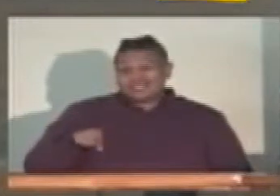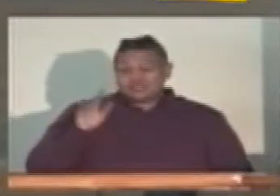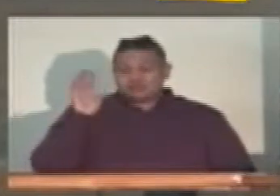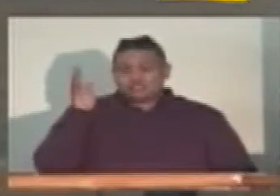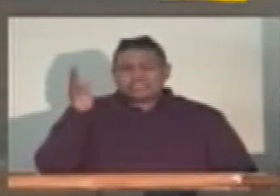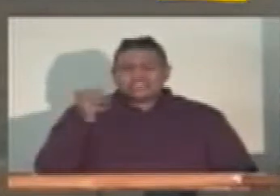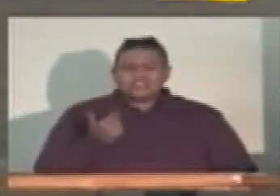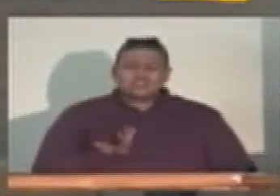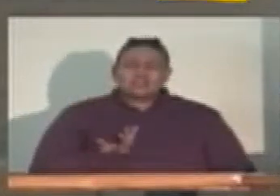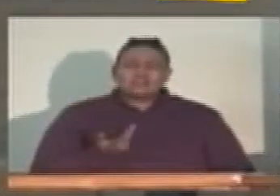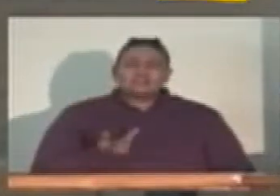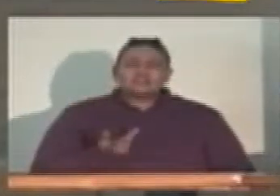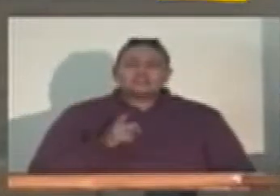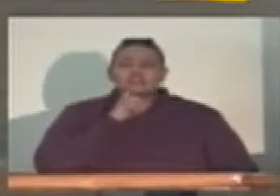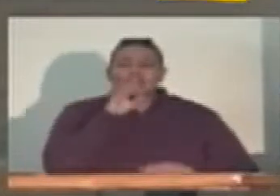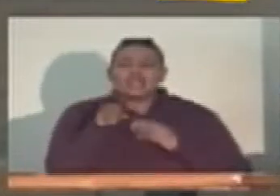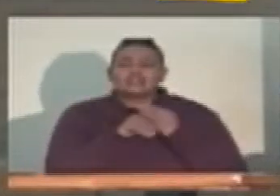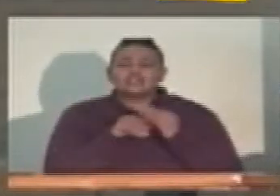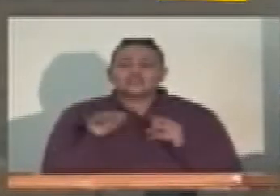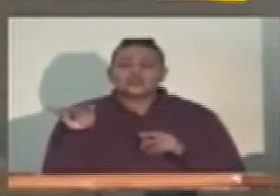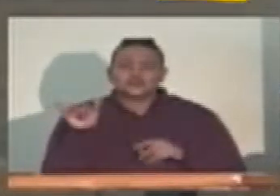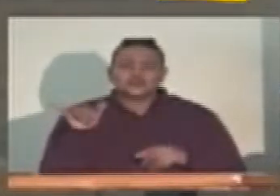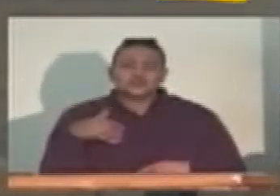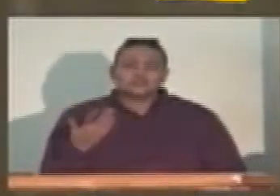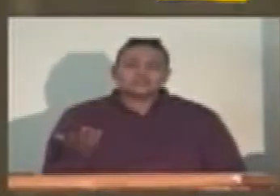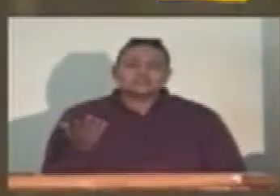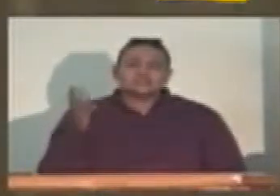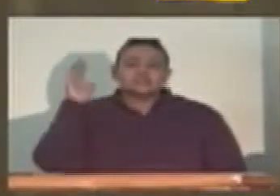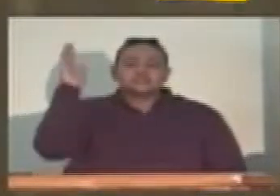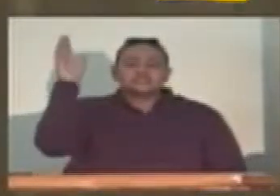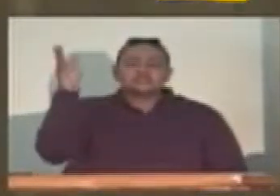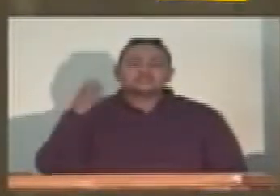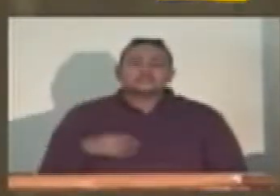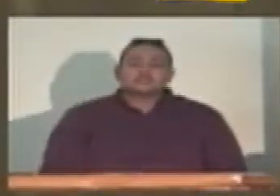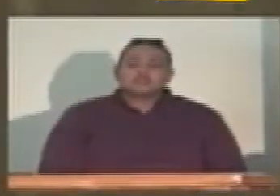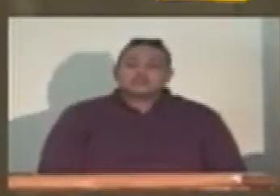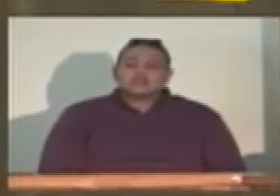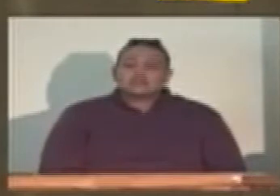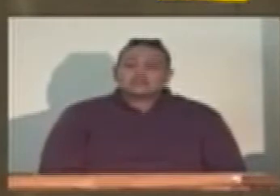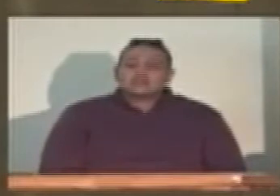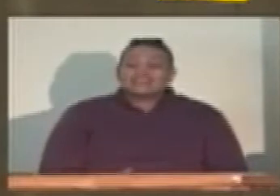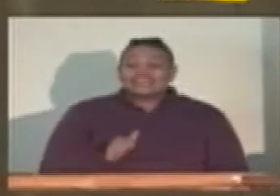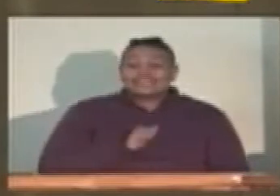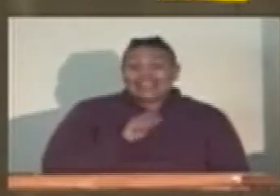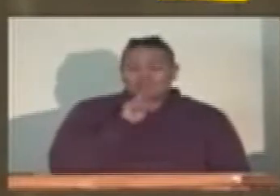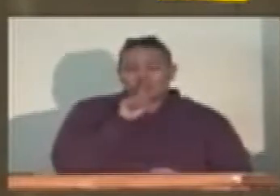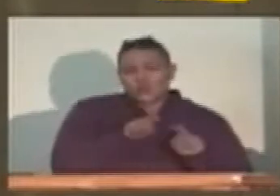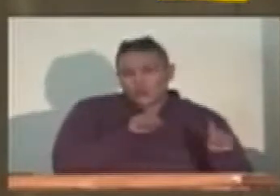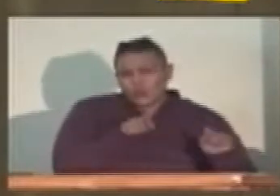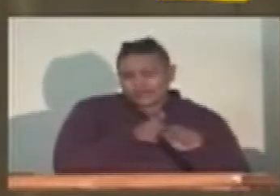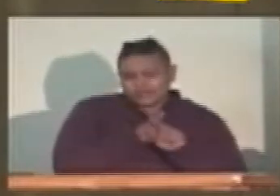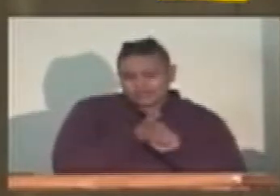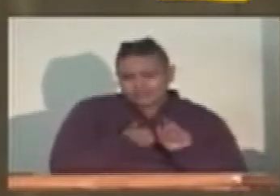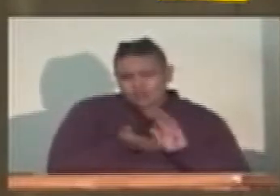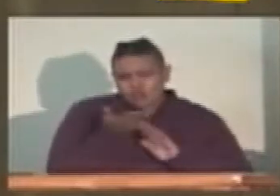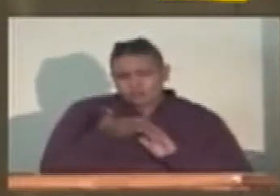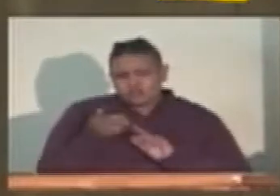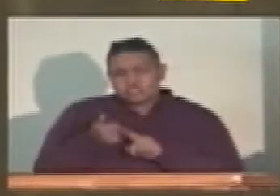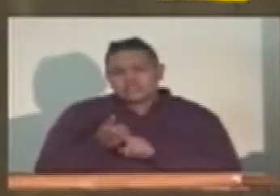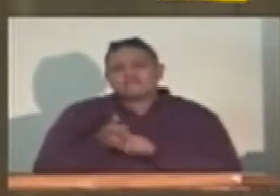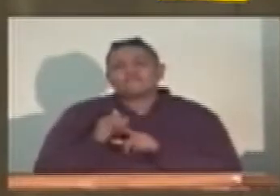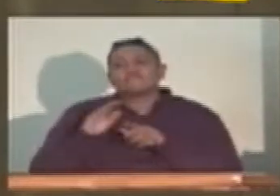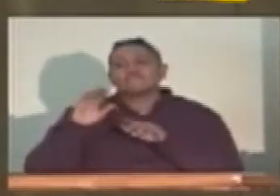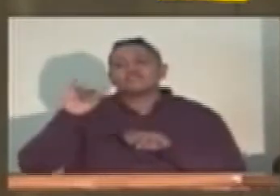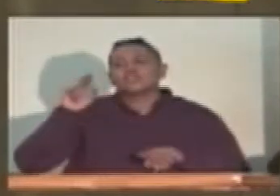presentation, also, Mr. Speaker, I have inquiries on the operations of the Jamaican